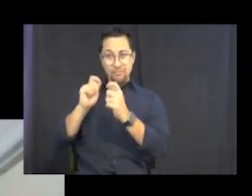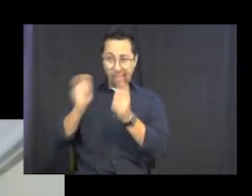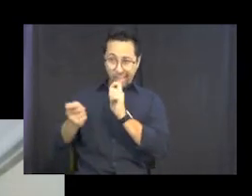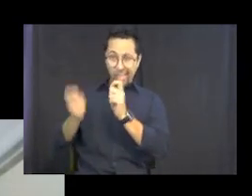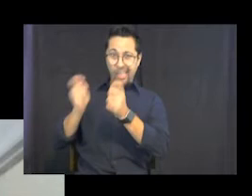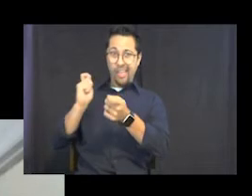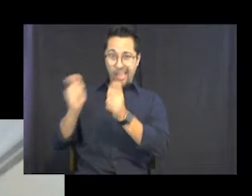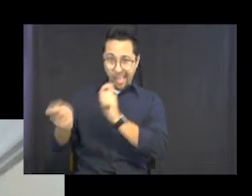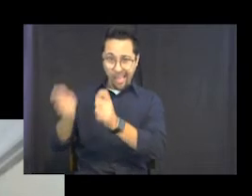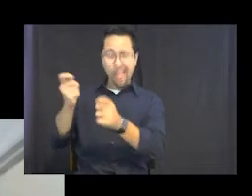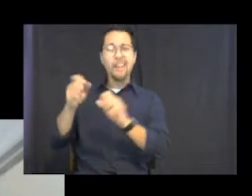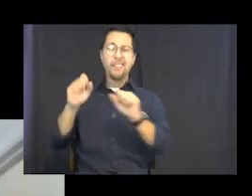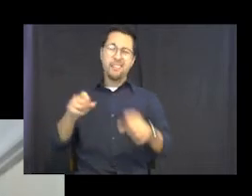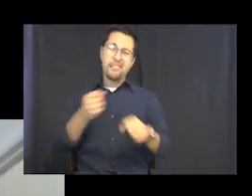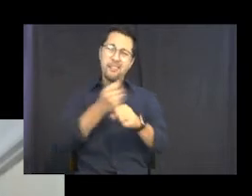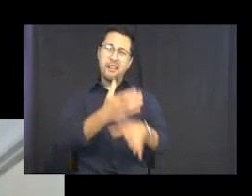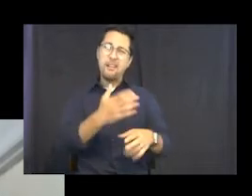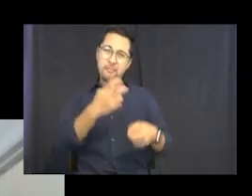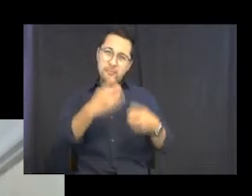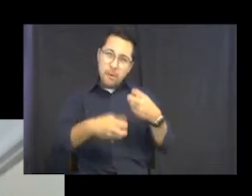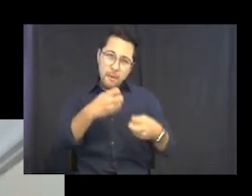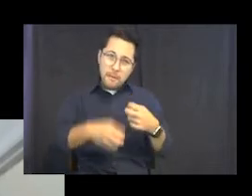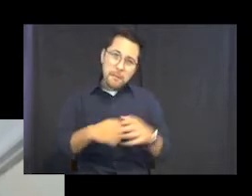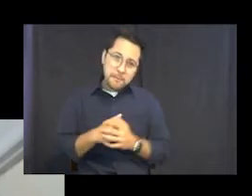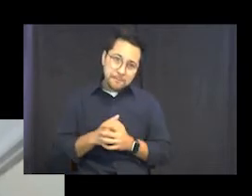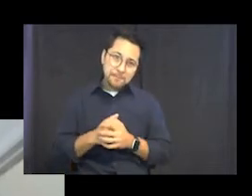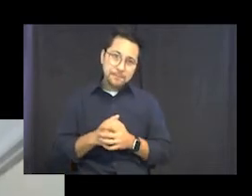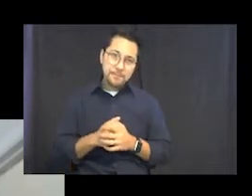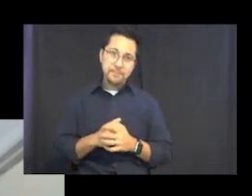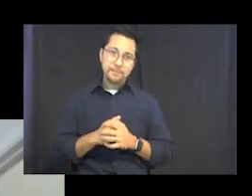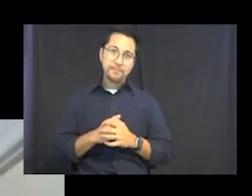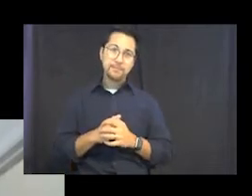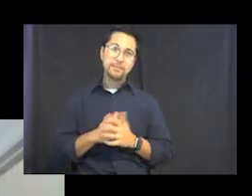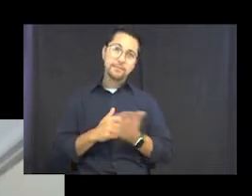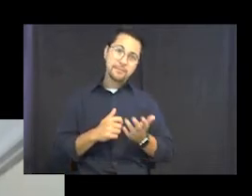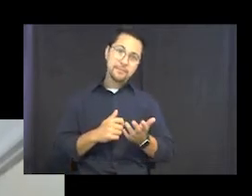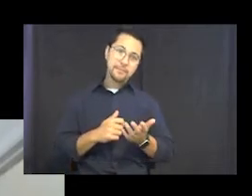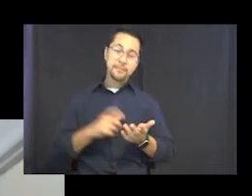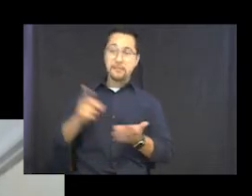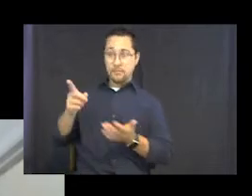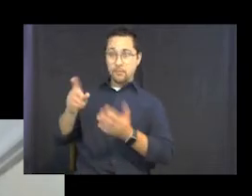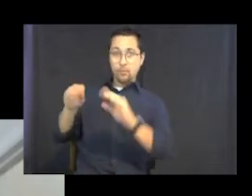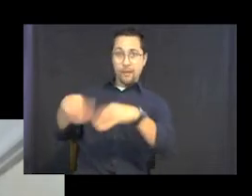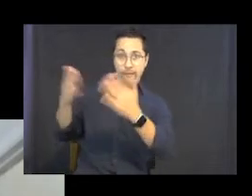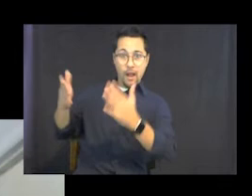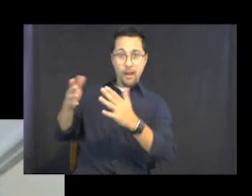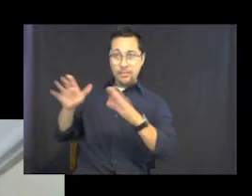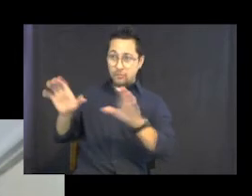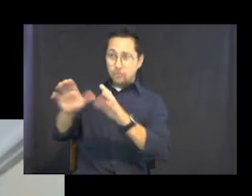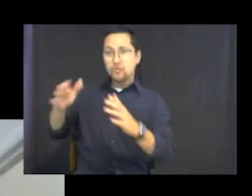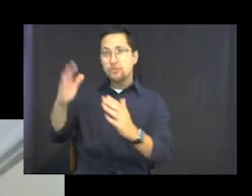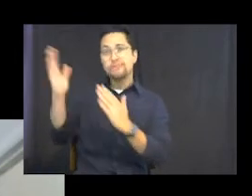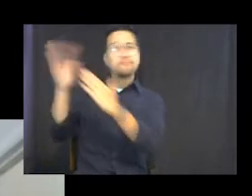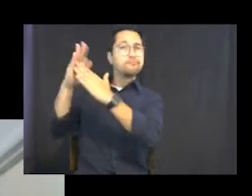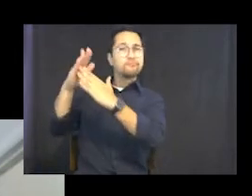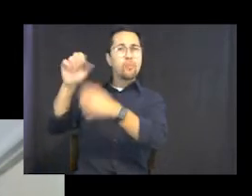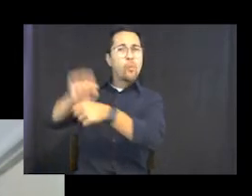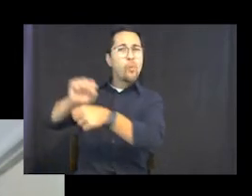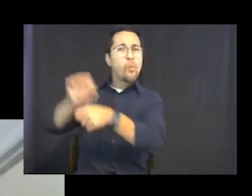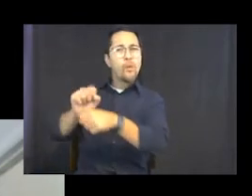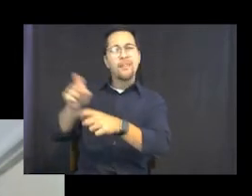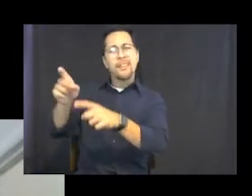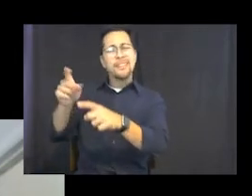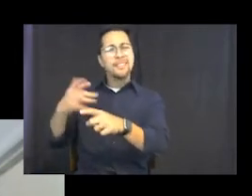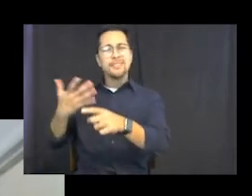been problematic is that the providers that do the best work often don't